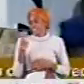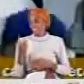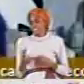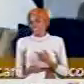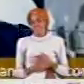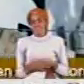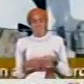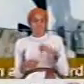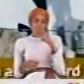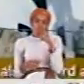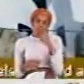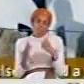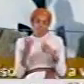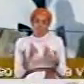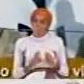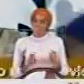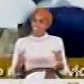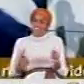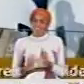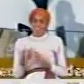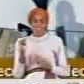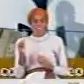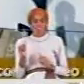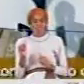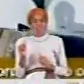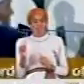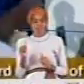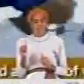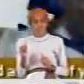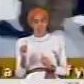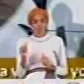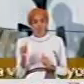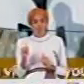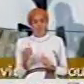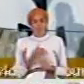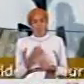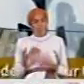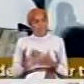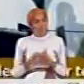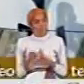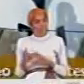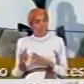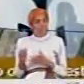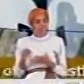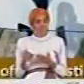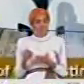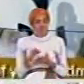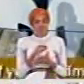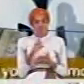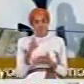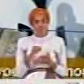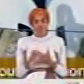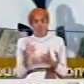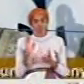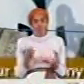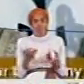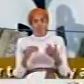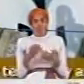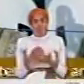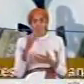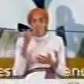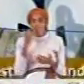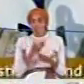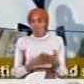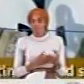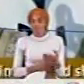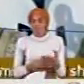greater. Tomorrow will be greater. And those of you who are coming for morning session tomorrow,